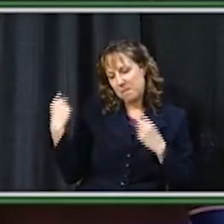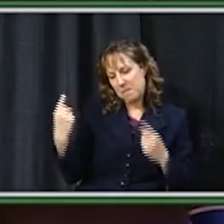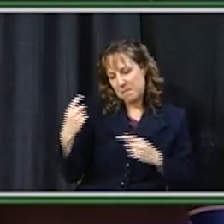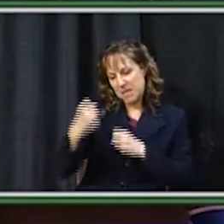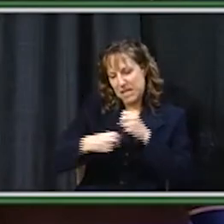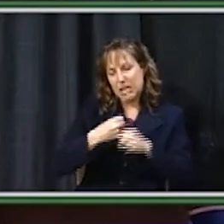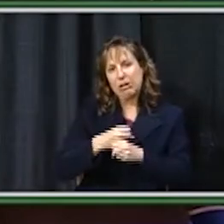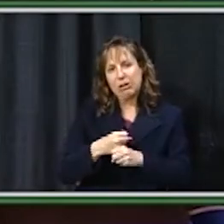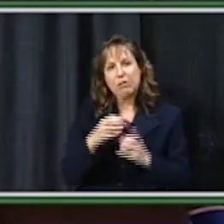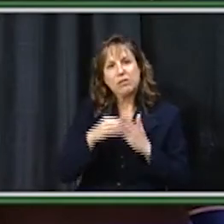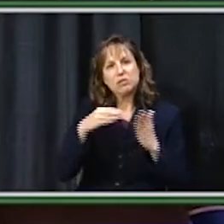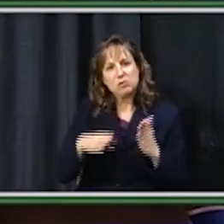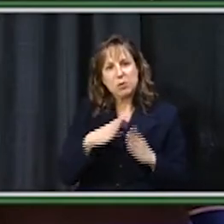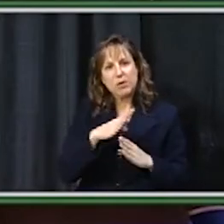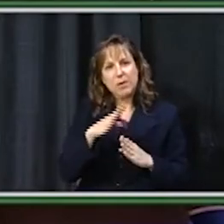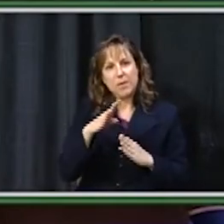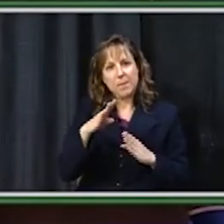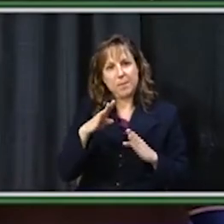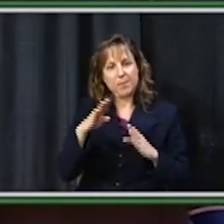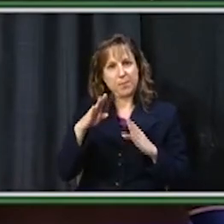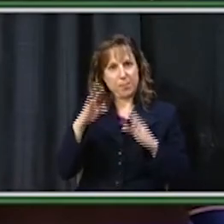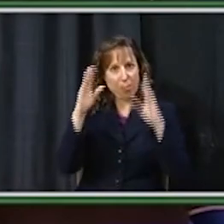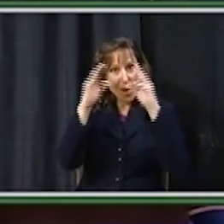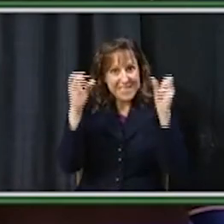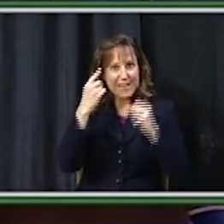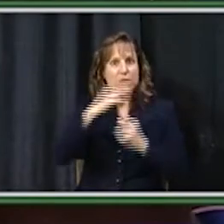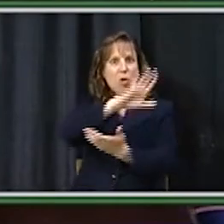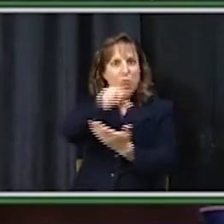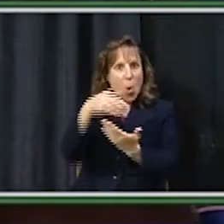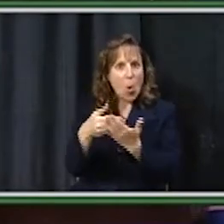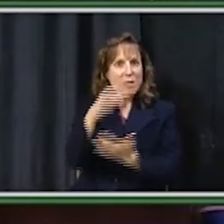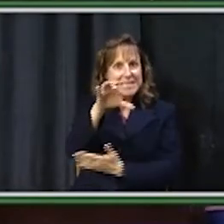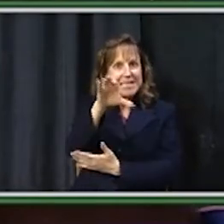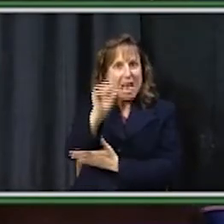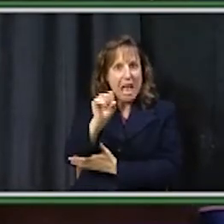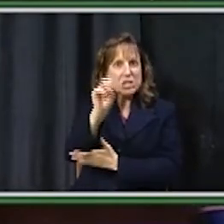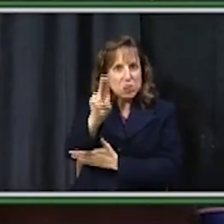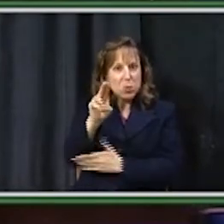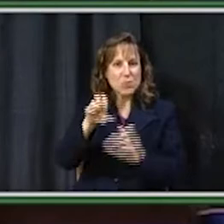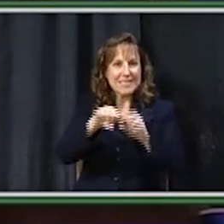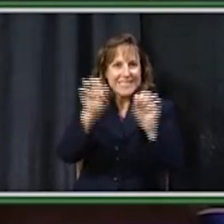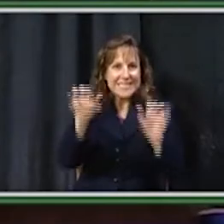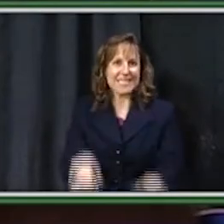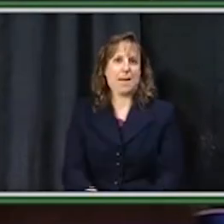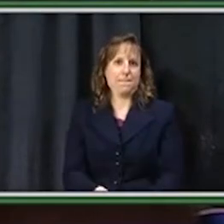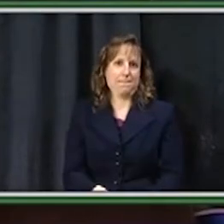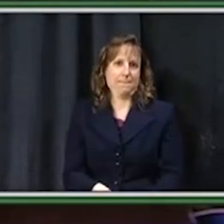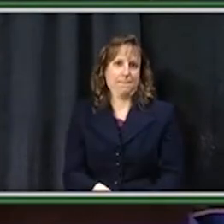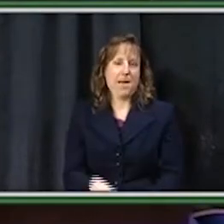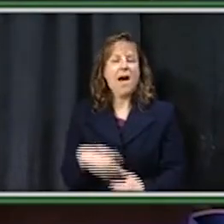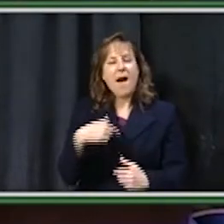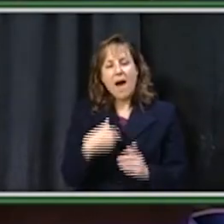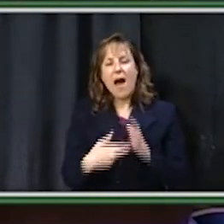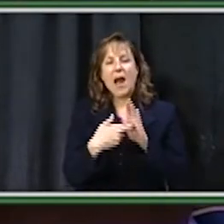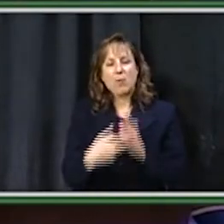entire California State University system. Thank you. I represented